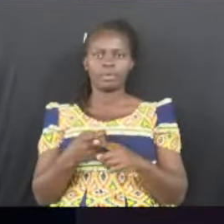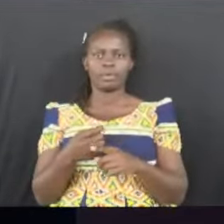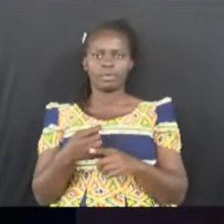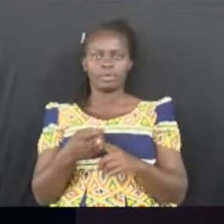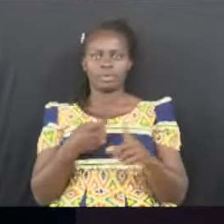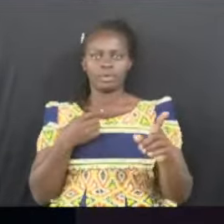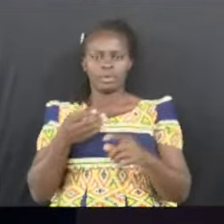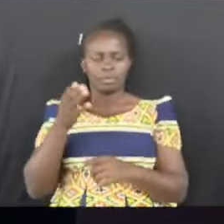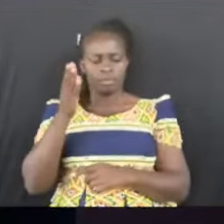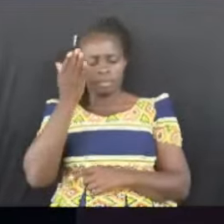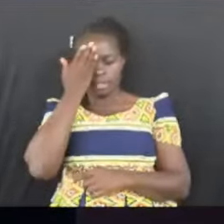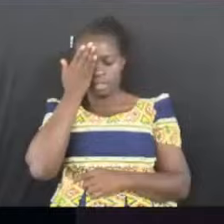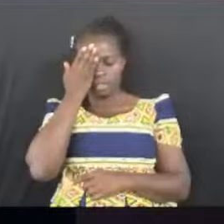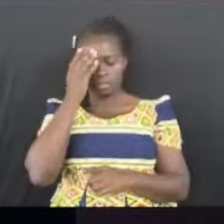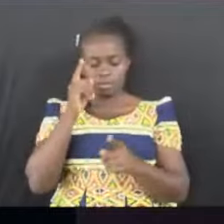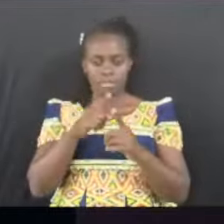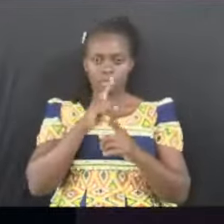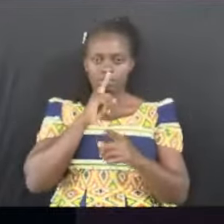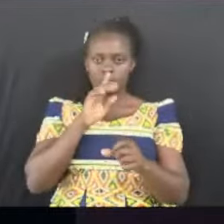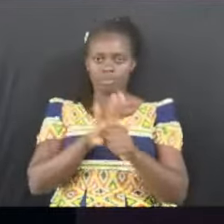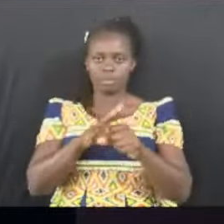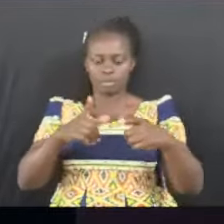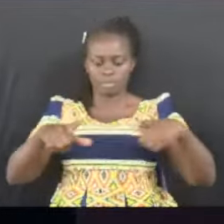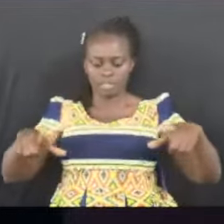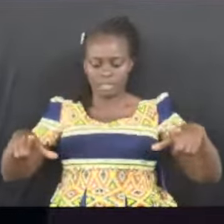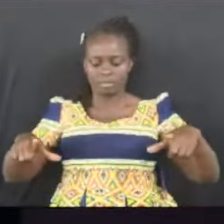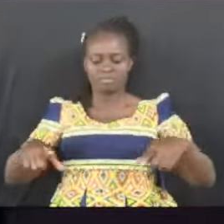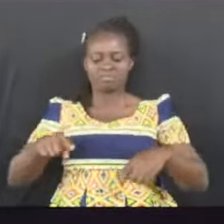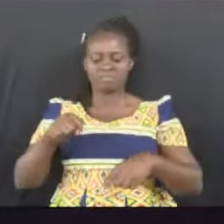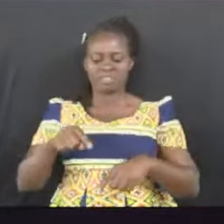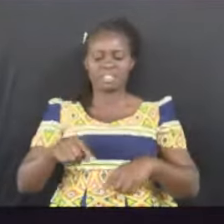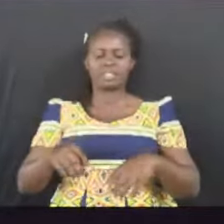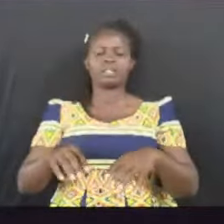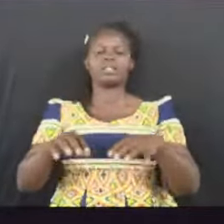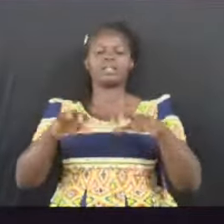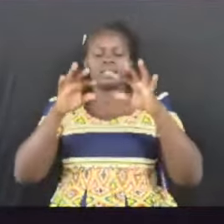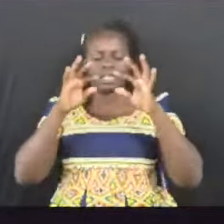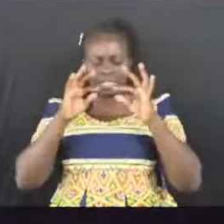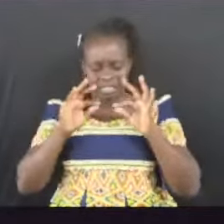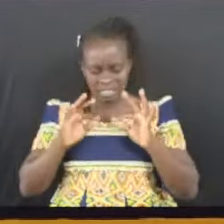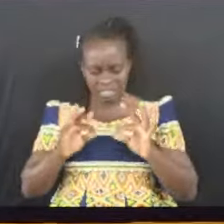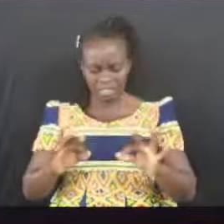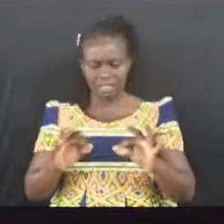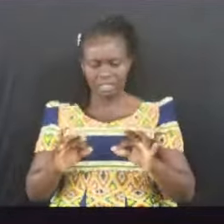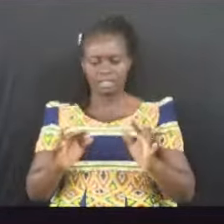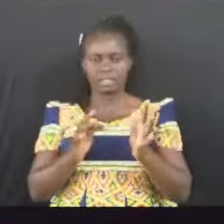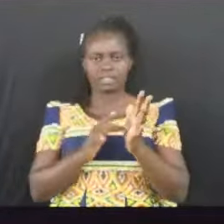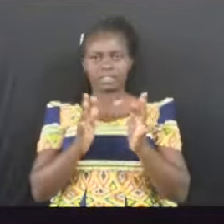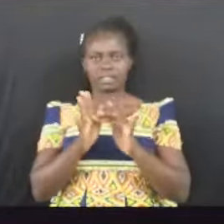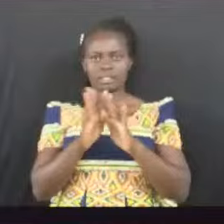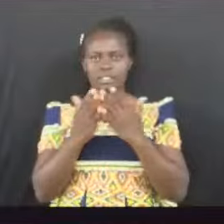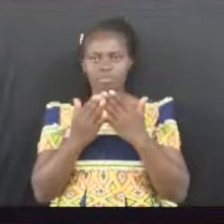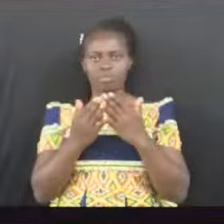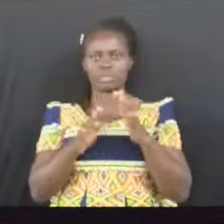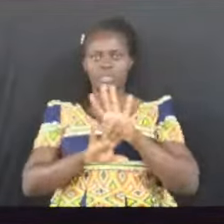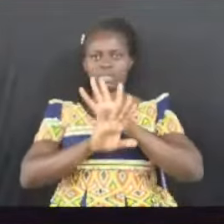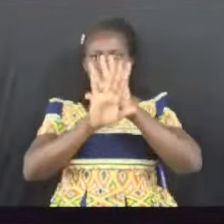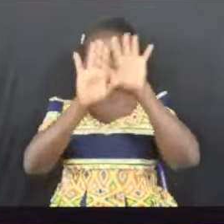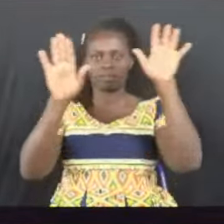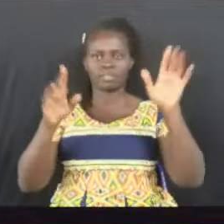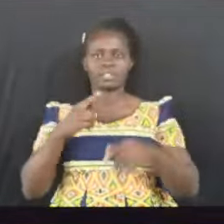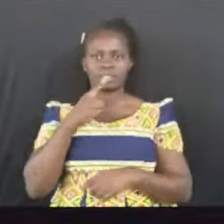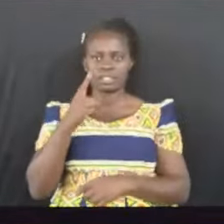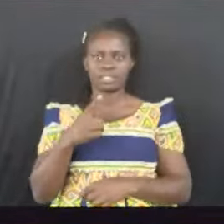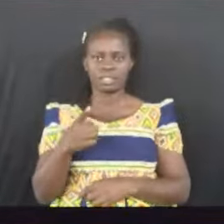the promised land. This is exactly what the book of Revelation is telling us about